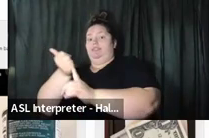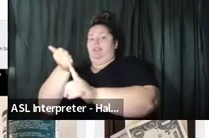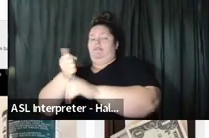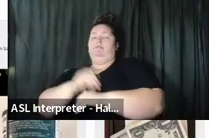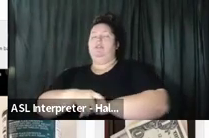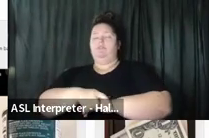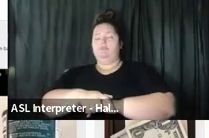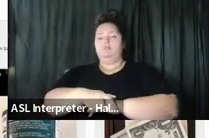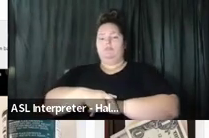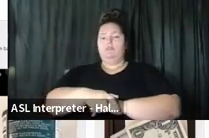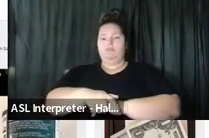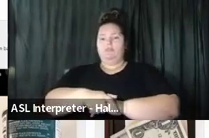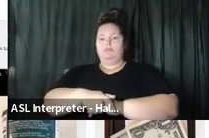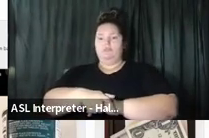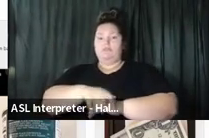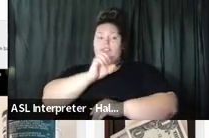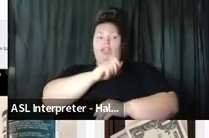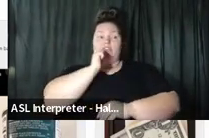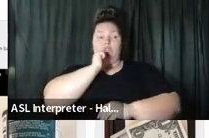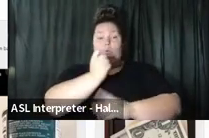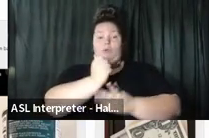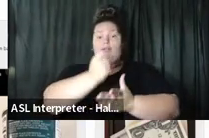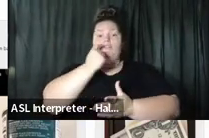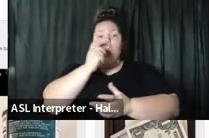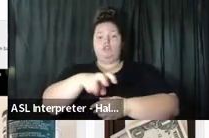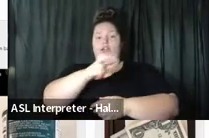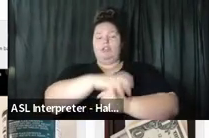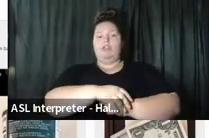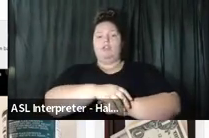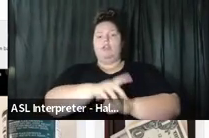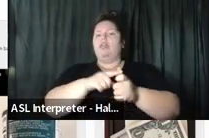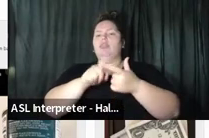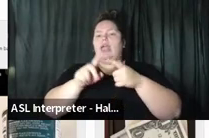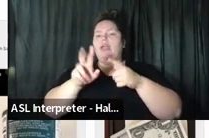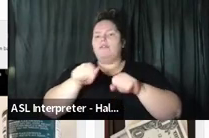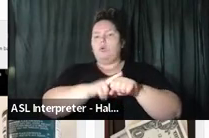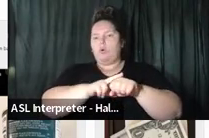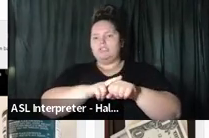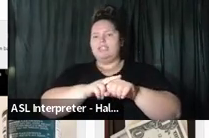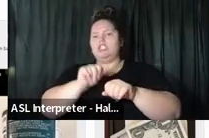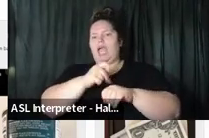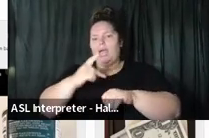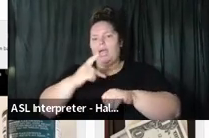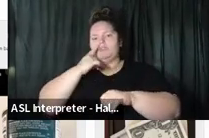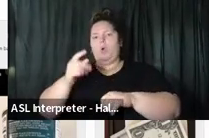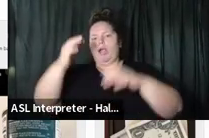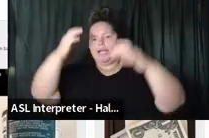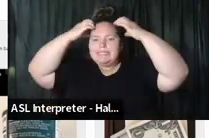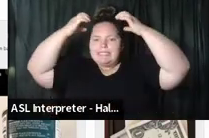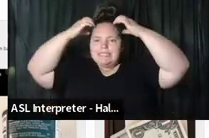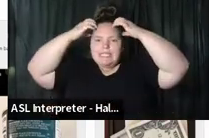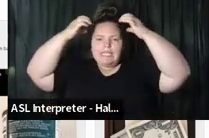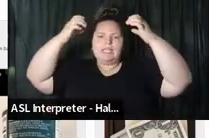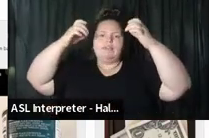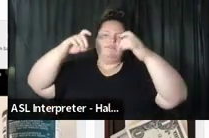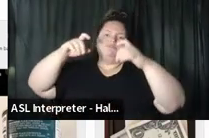Some very cool apps to check out for traveling. And then of course, there are apps for things like Disney travel.